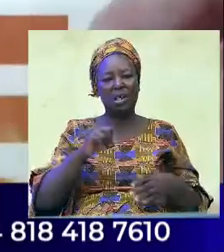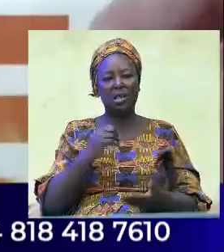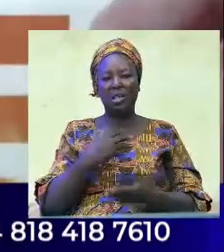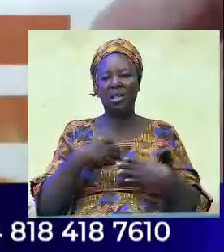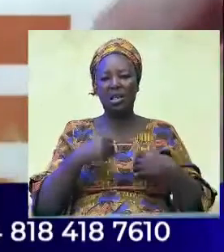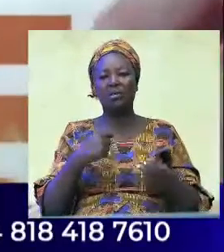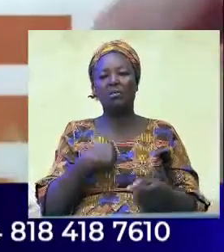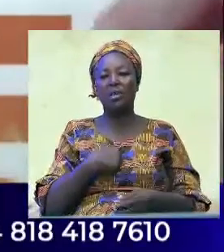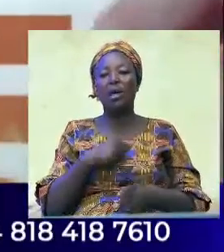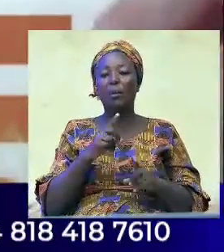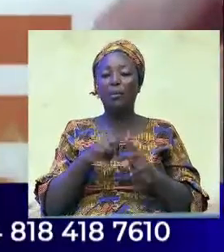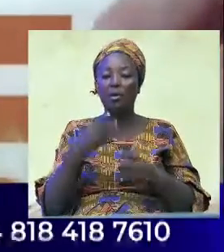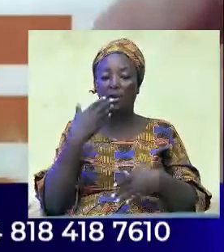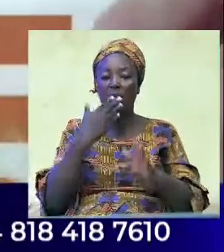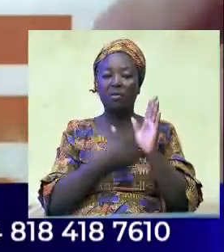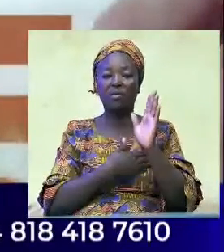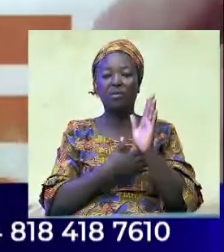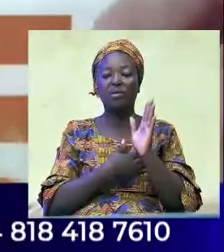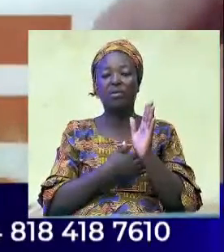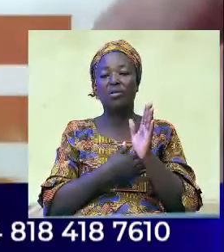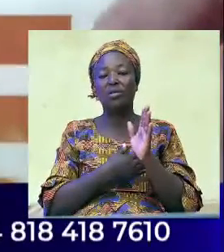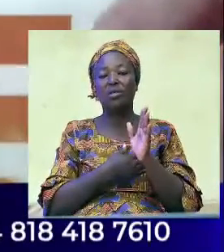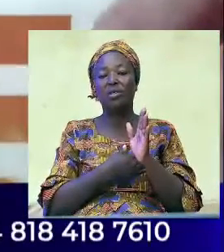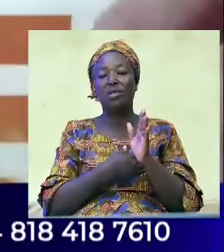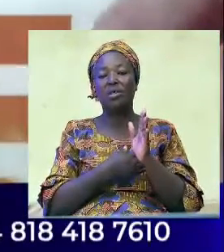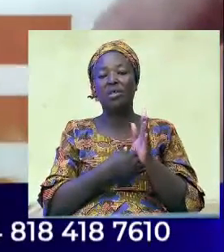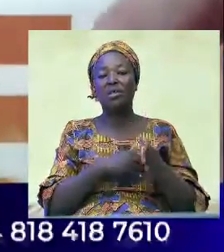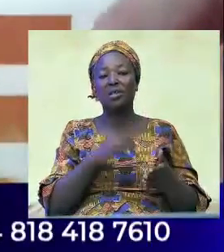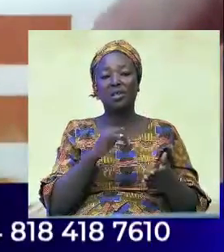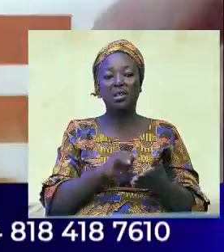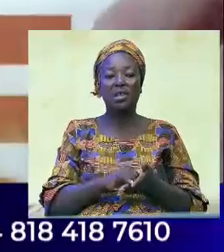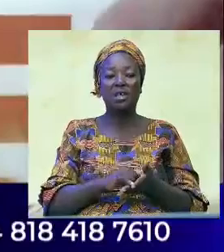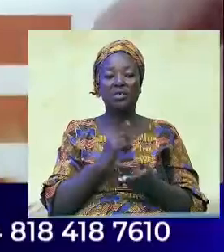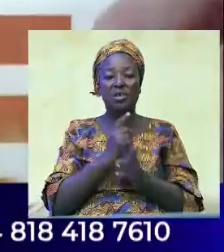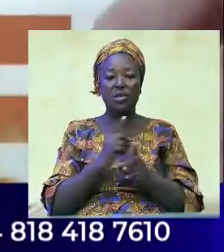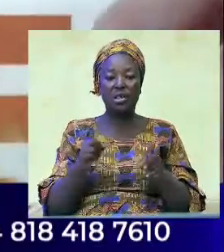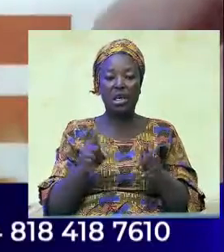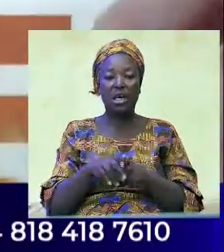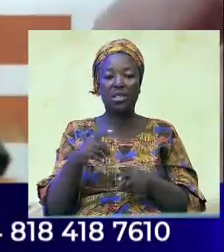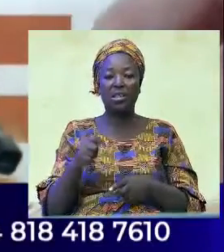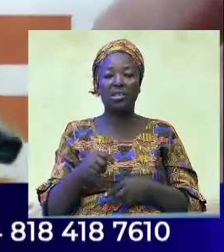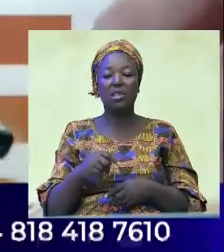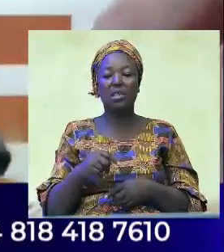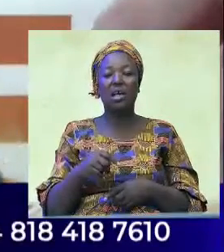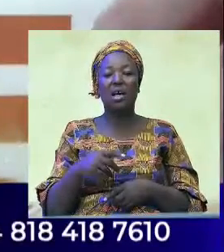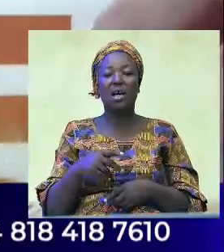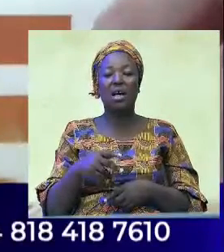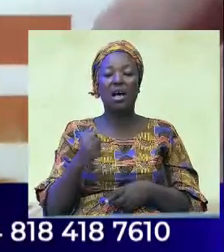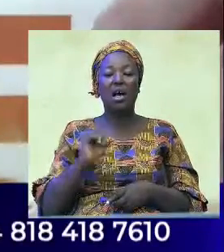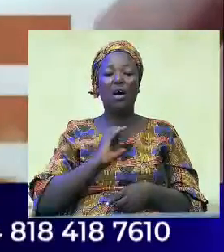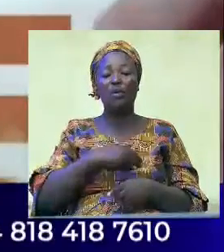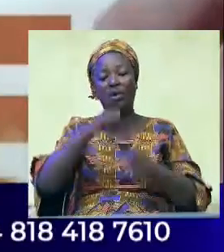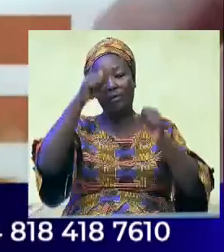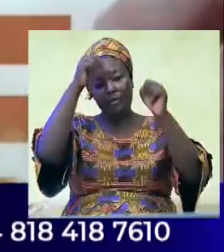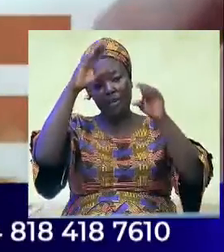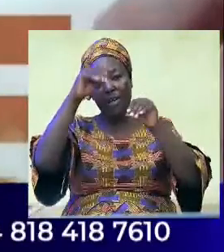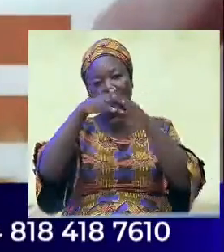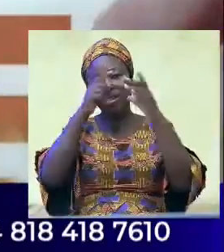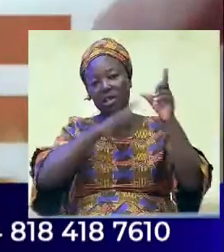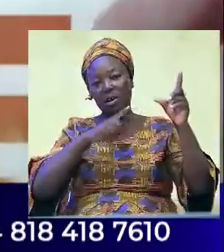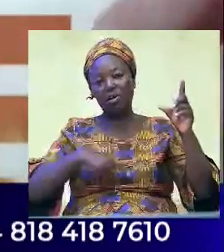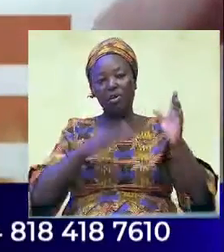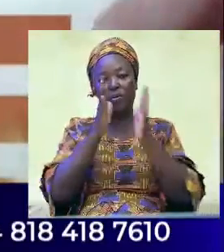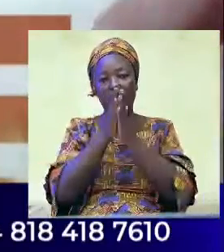there's no other physician that can help me out. By the grace of God, the second day to the last program at the GS